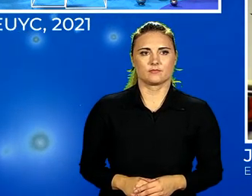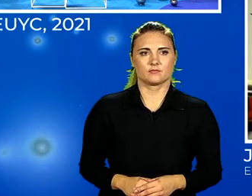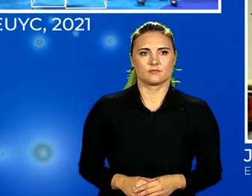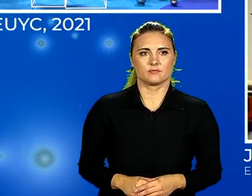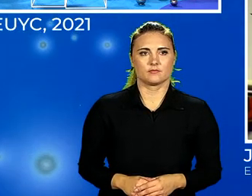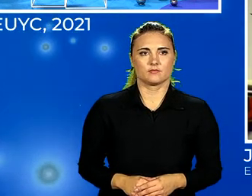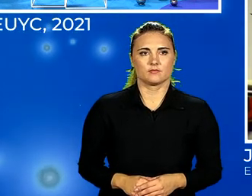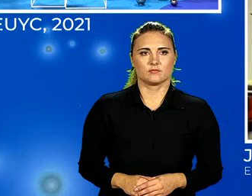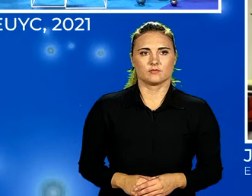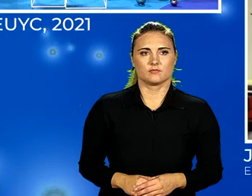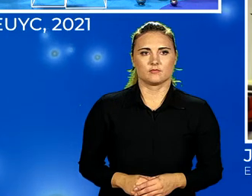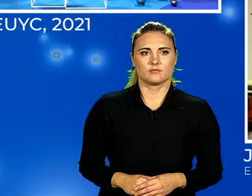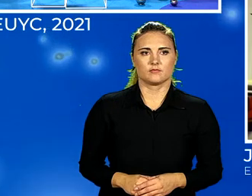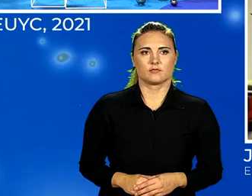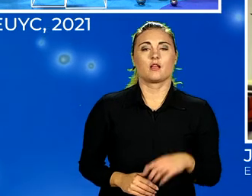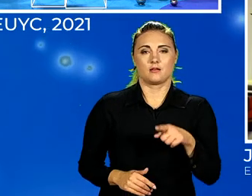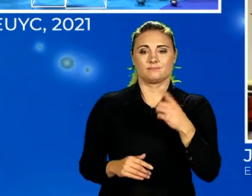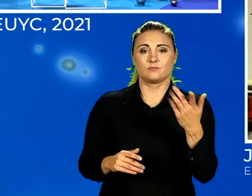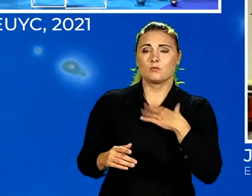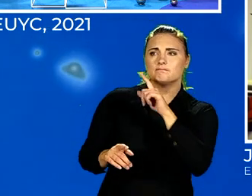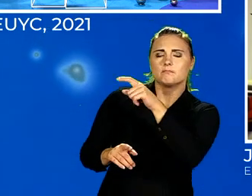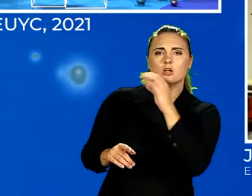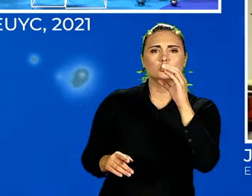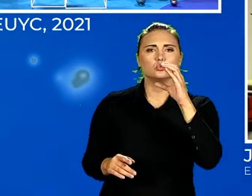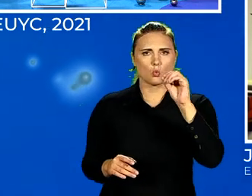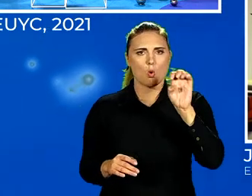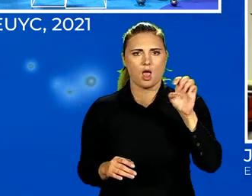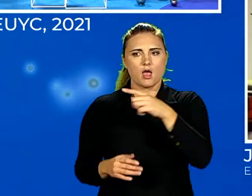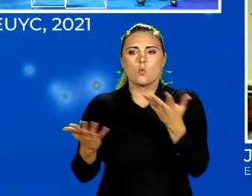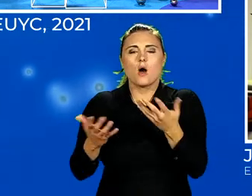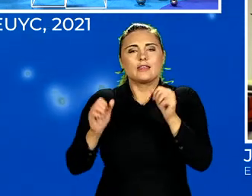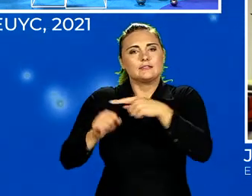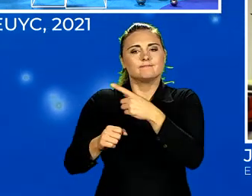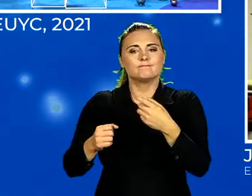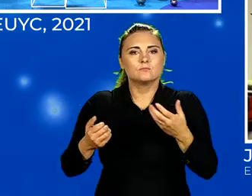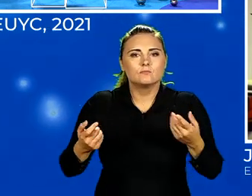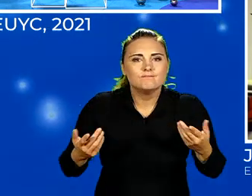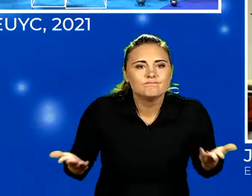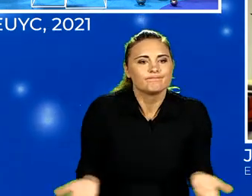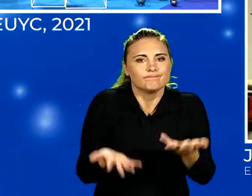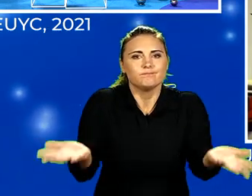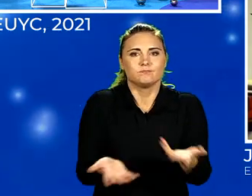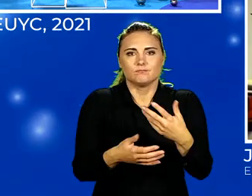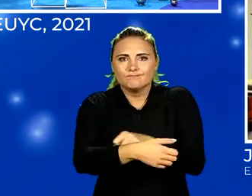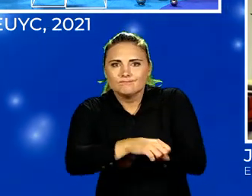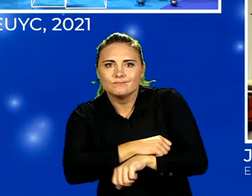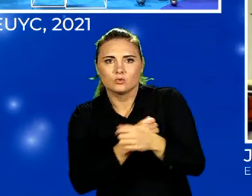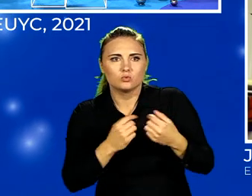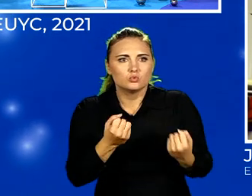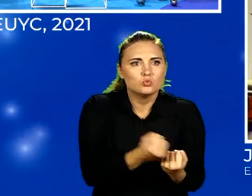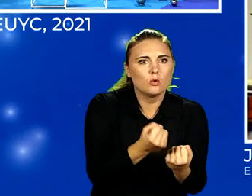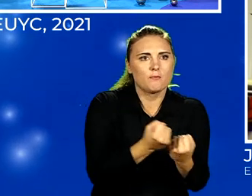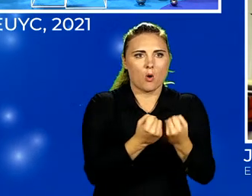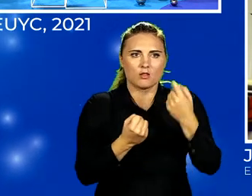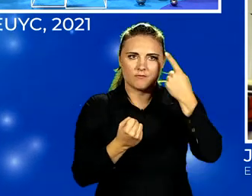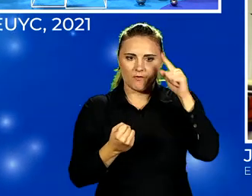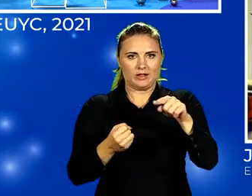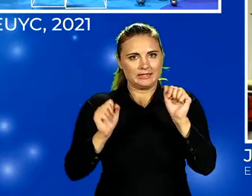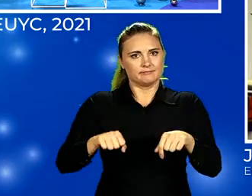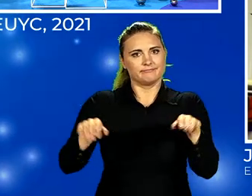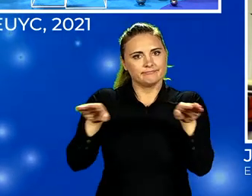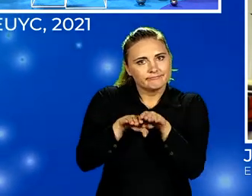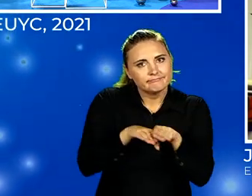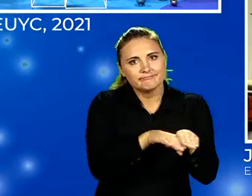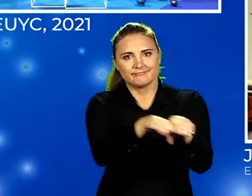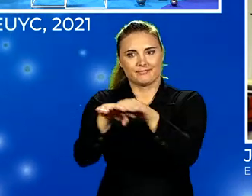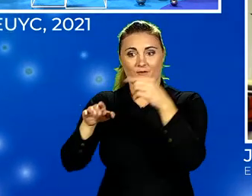Council of Europe and to promote our work, they're not really the same online. Of course, you can attend many more events, but it's not the same.